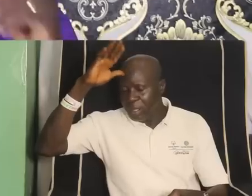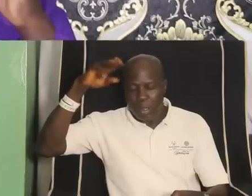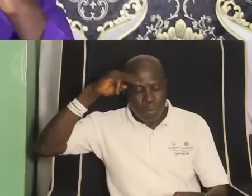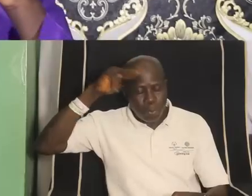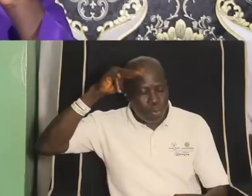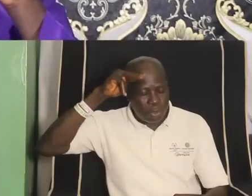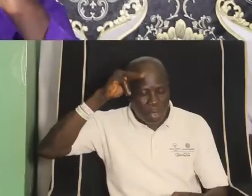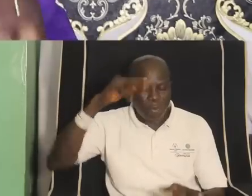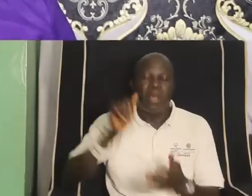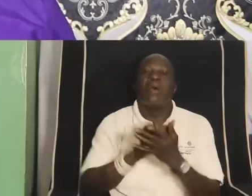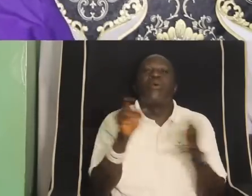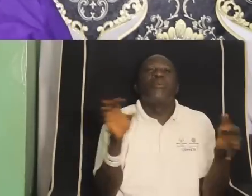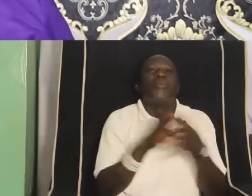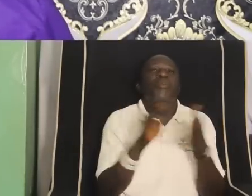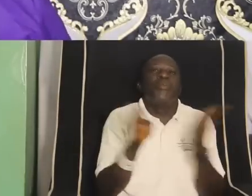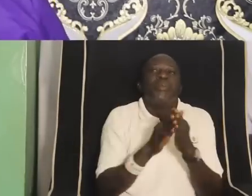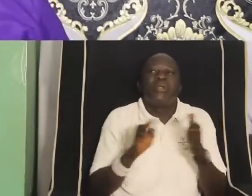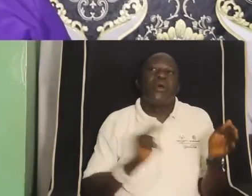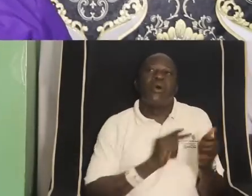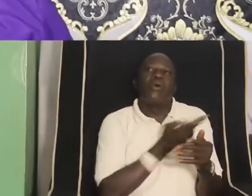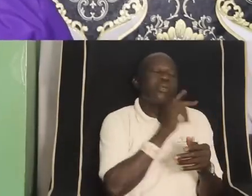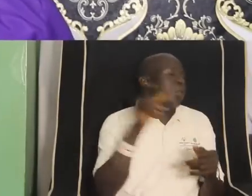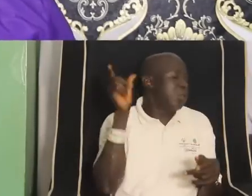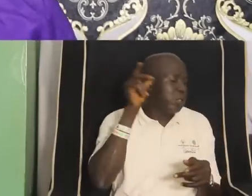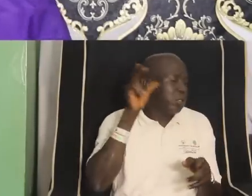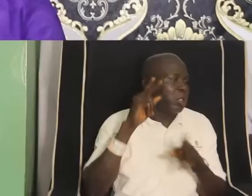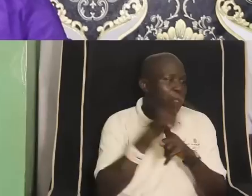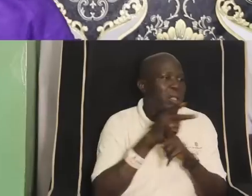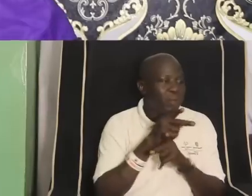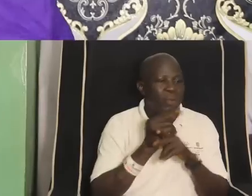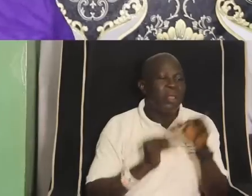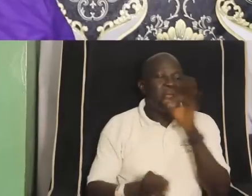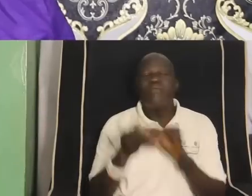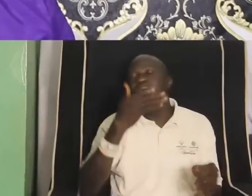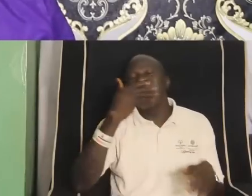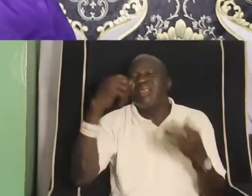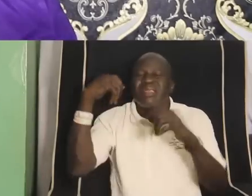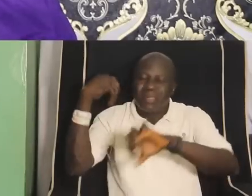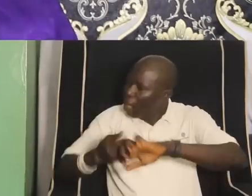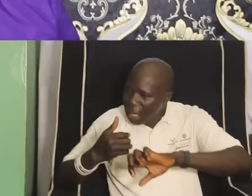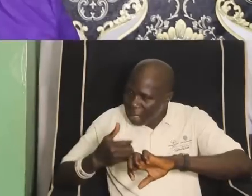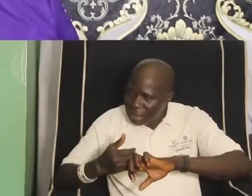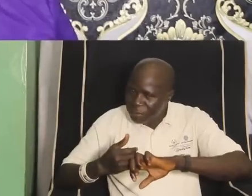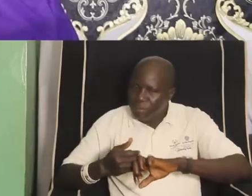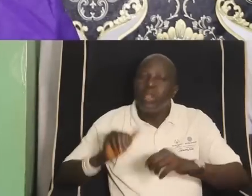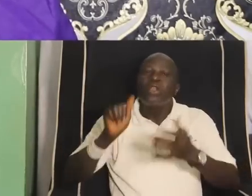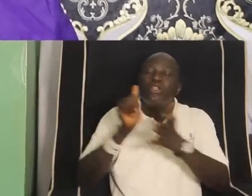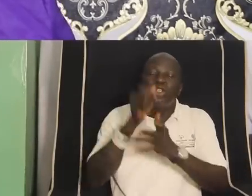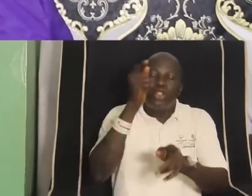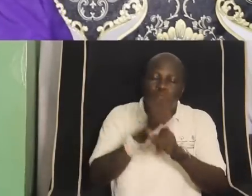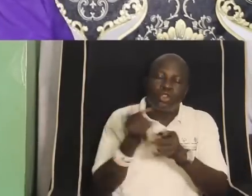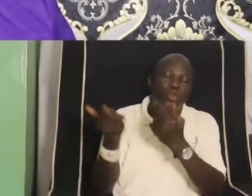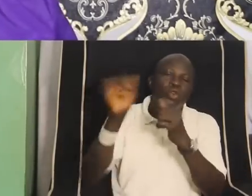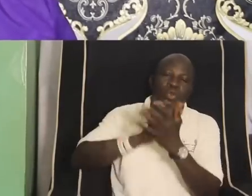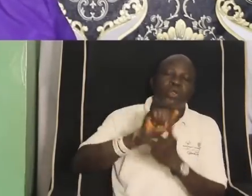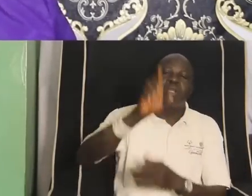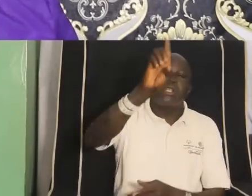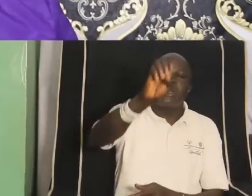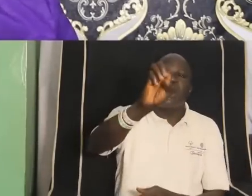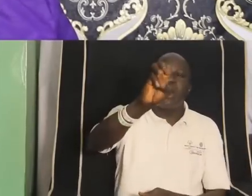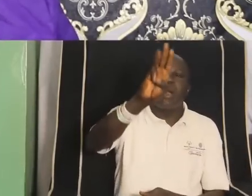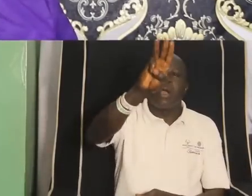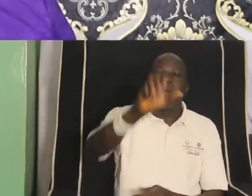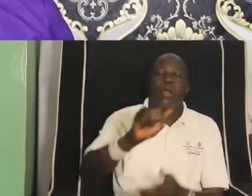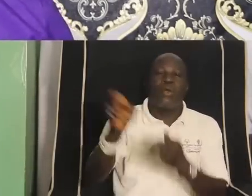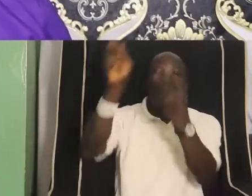ba wa nbe you will meet us there eh gbo mi lada listen carefully for power letter if we stop Lord download the app wa download our app sebi